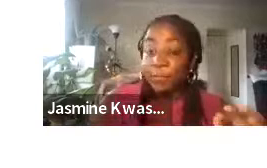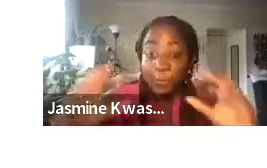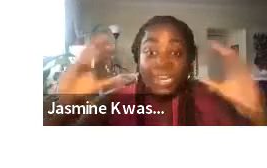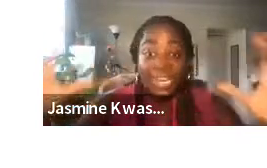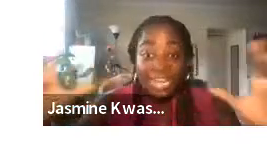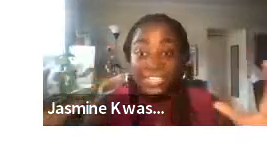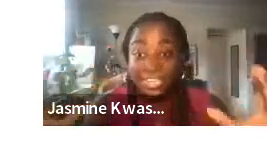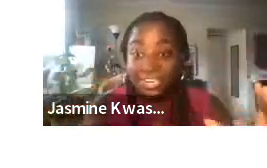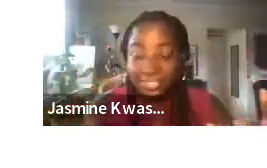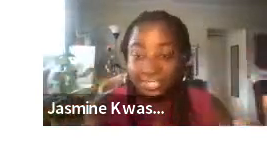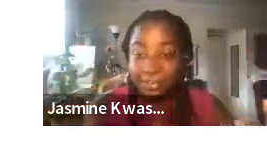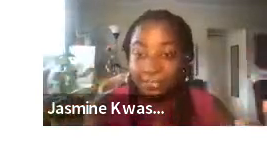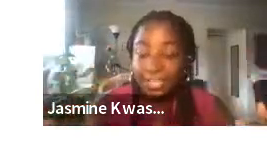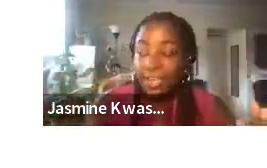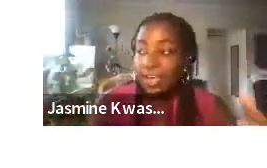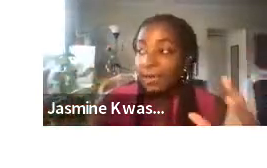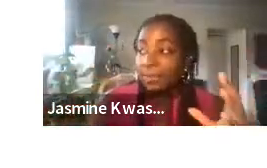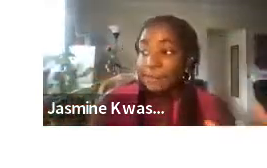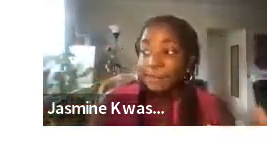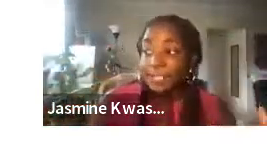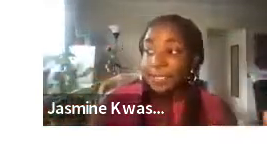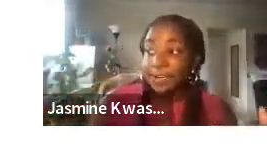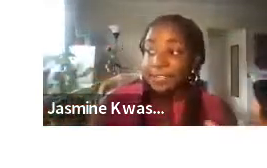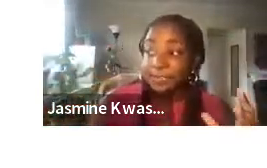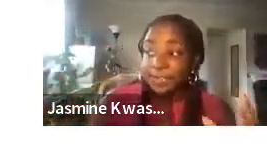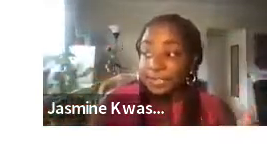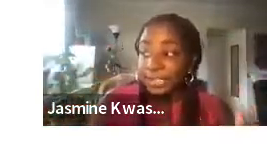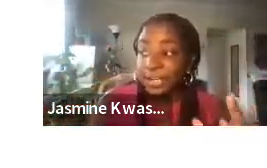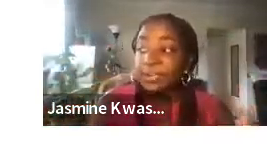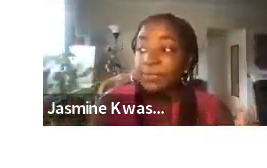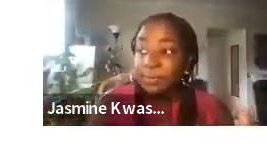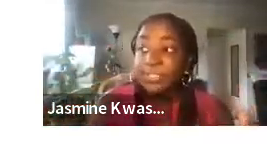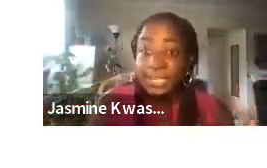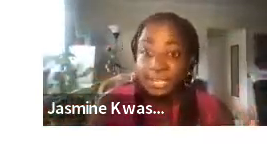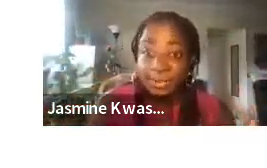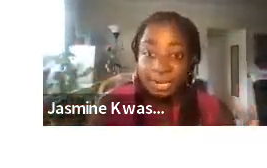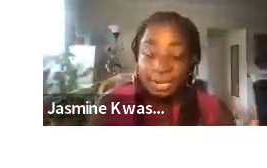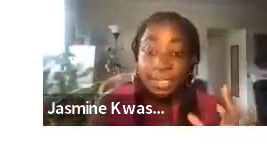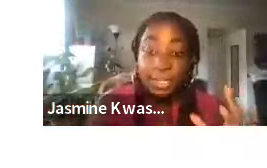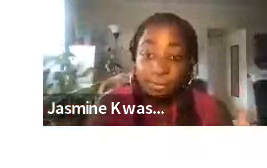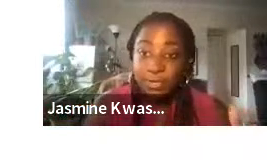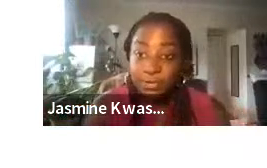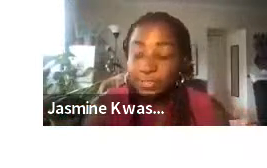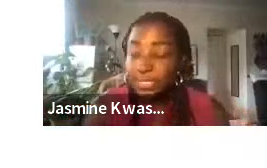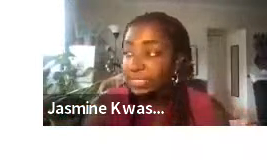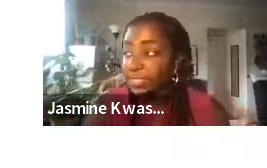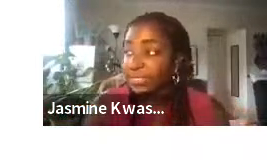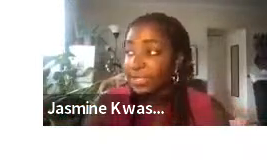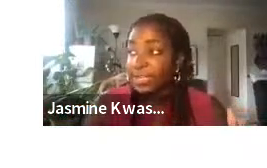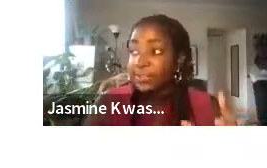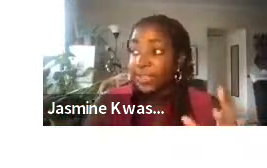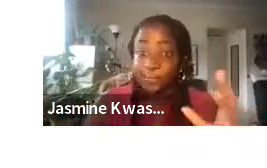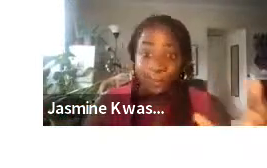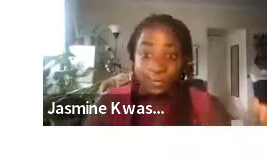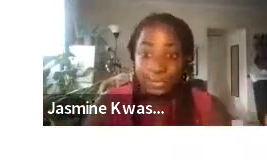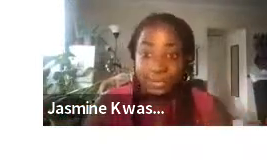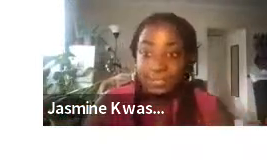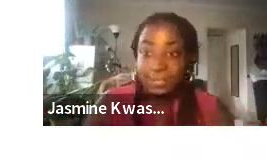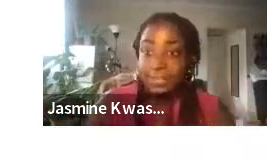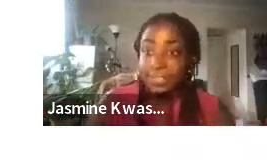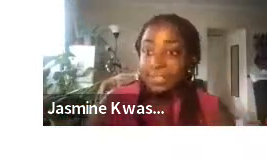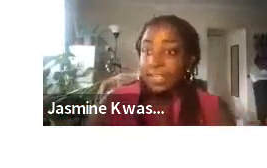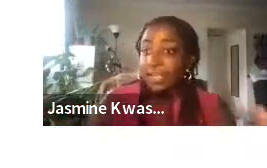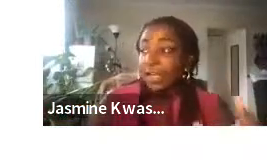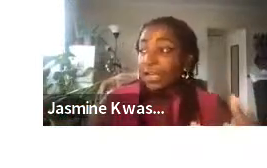that through NIH data itself, Black participants are severely underrepresented, right, in the human neurosciences. So that's one